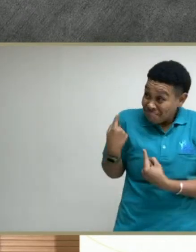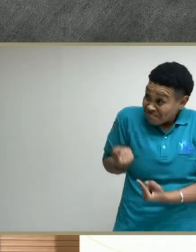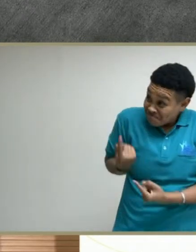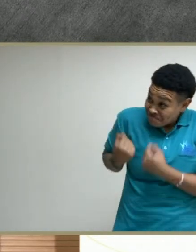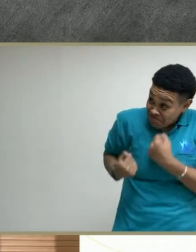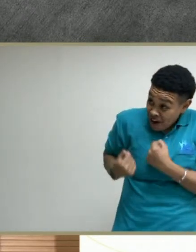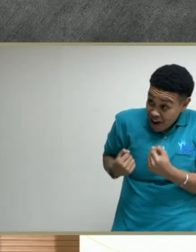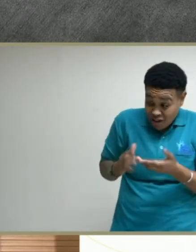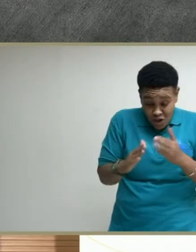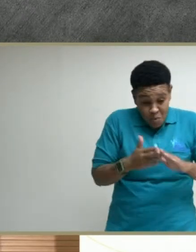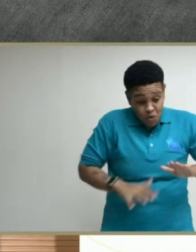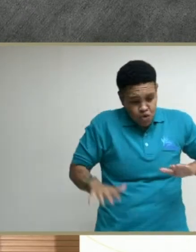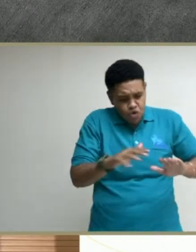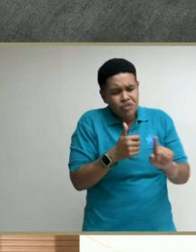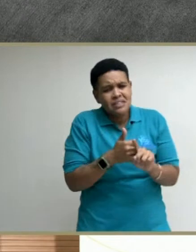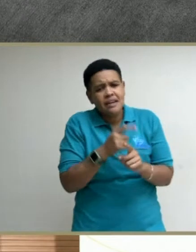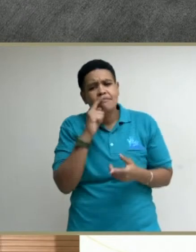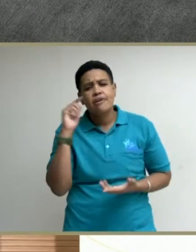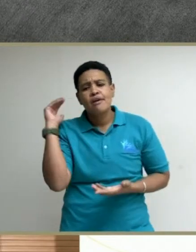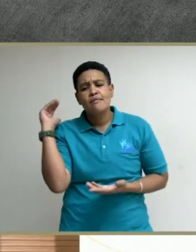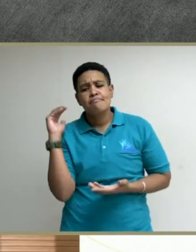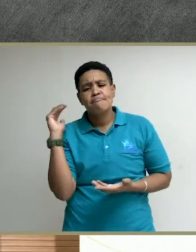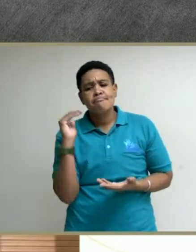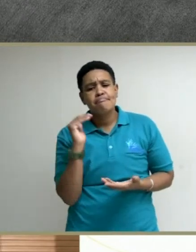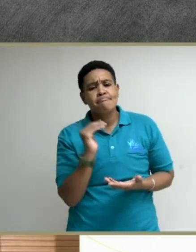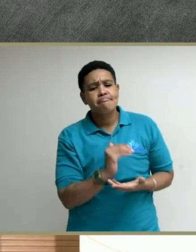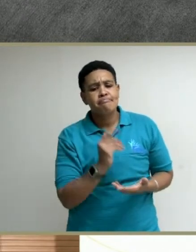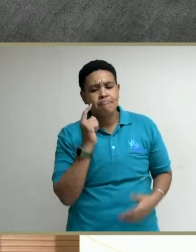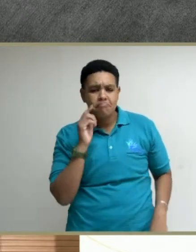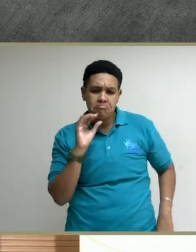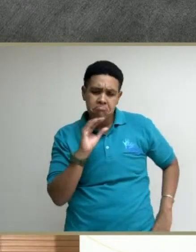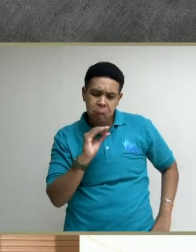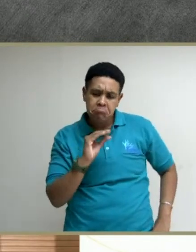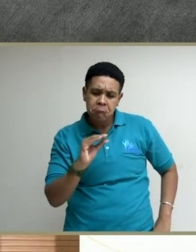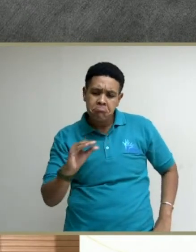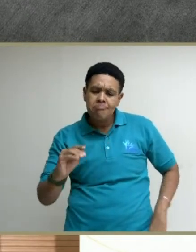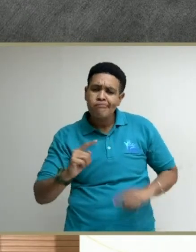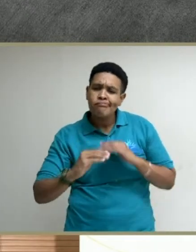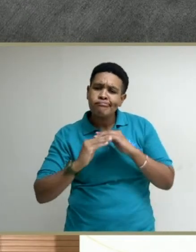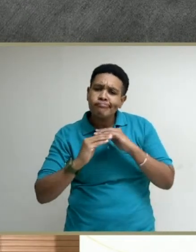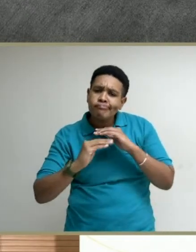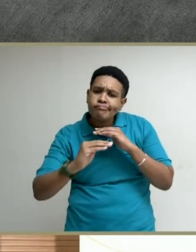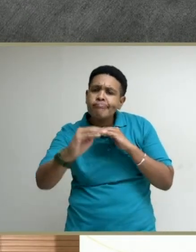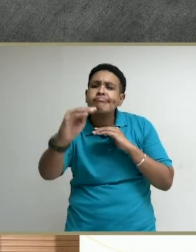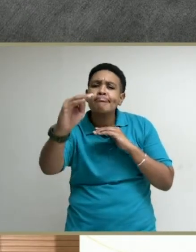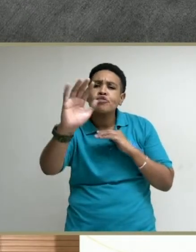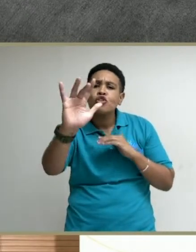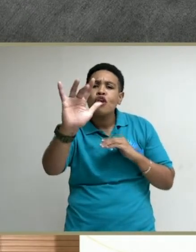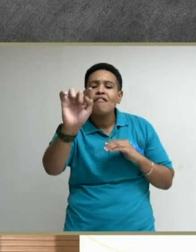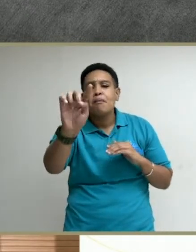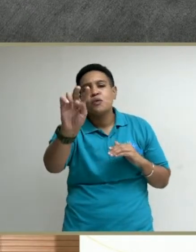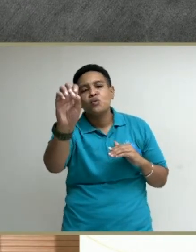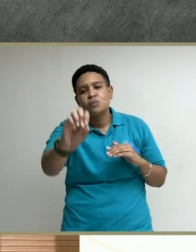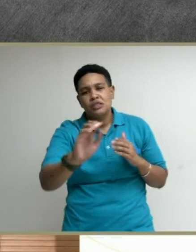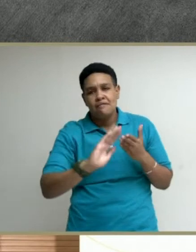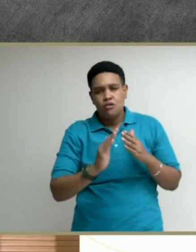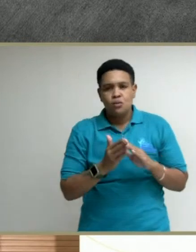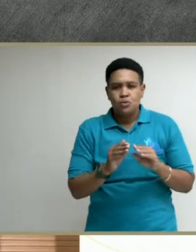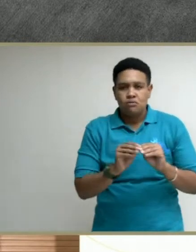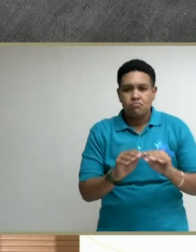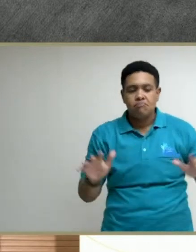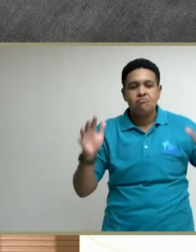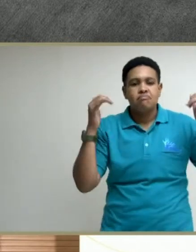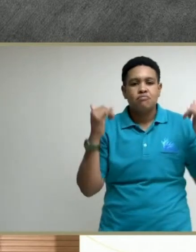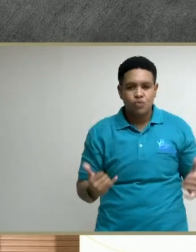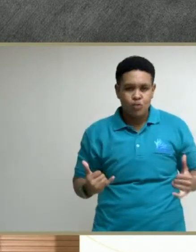number of communities have been declining steadily, and as I mentioned before, to 35.2% of communities